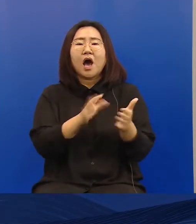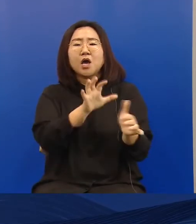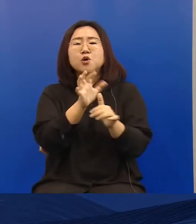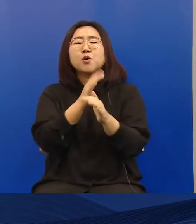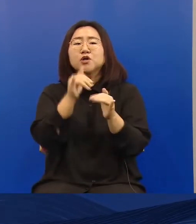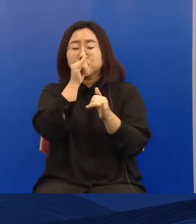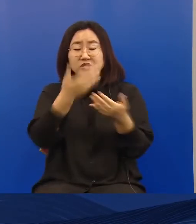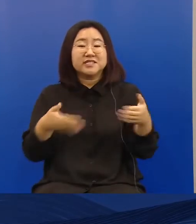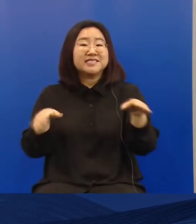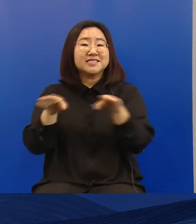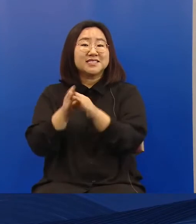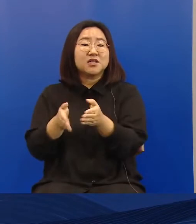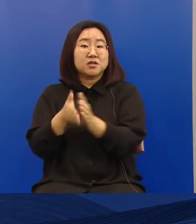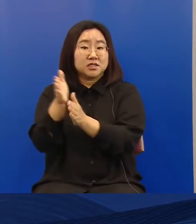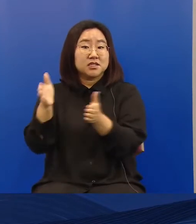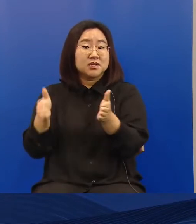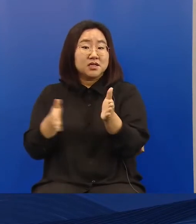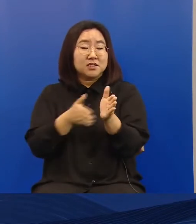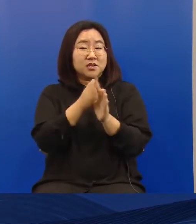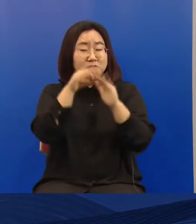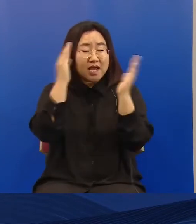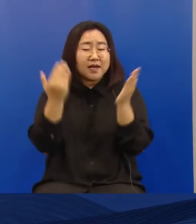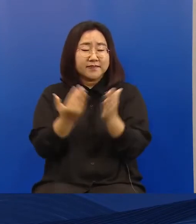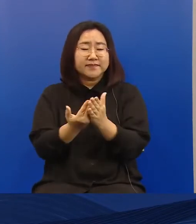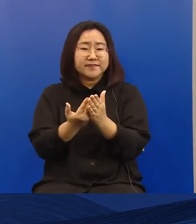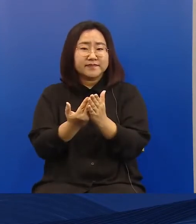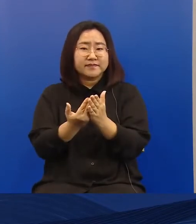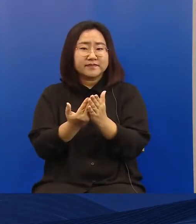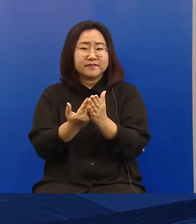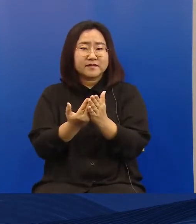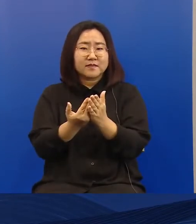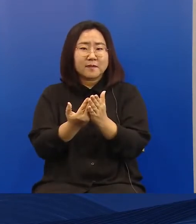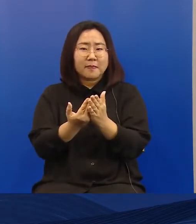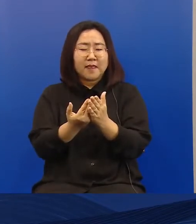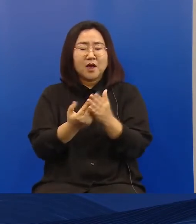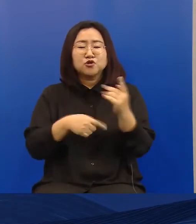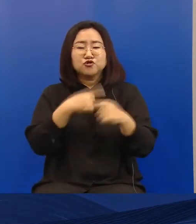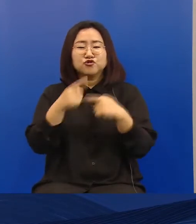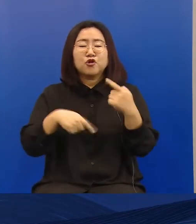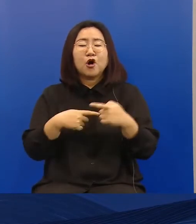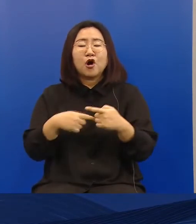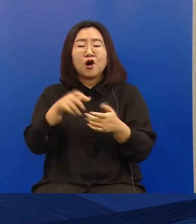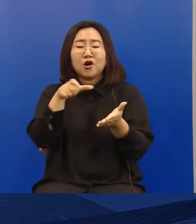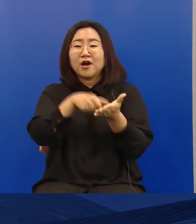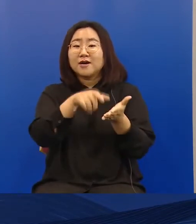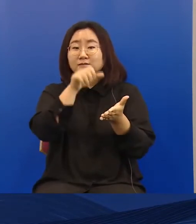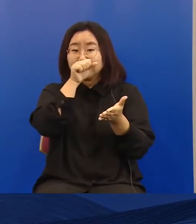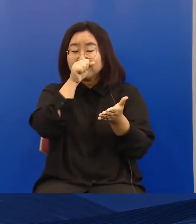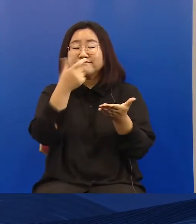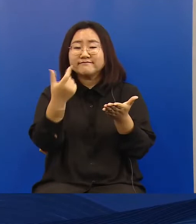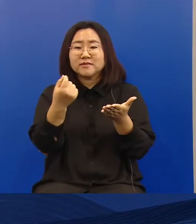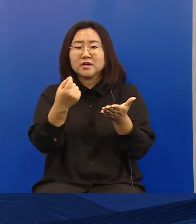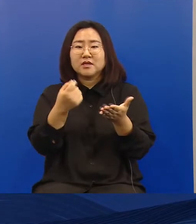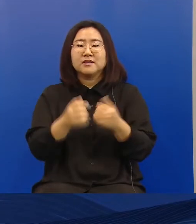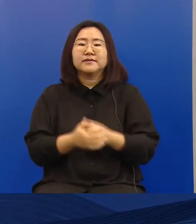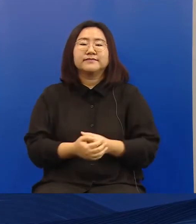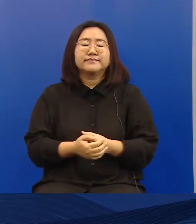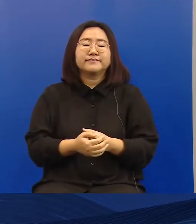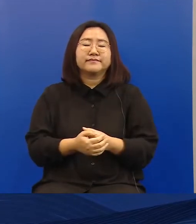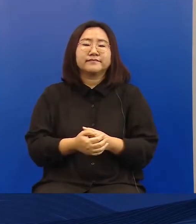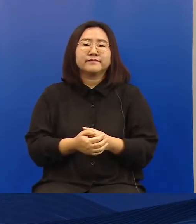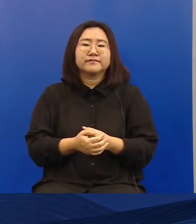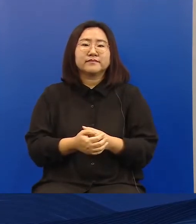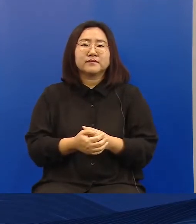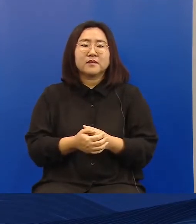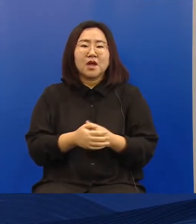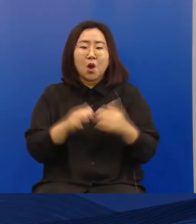mentioned about public buses equipped with some videos of a sign language interpretation. So to that